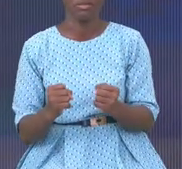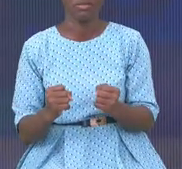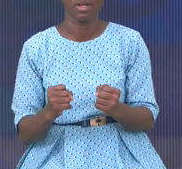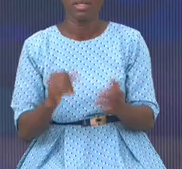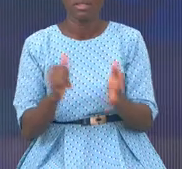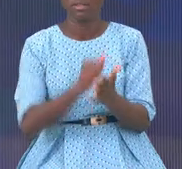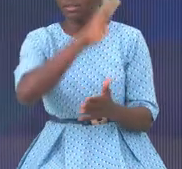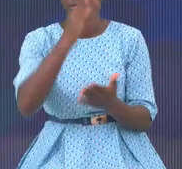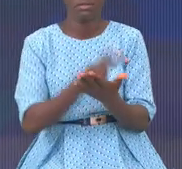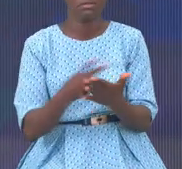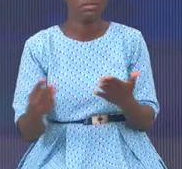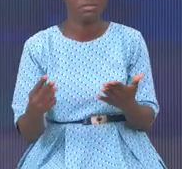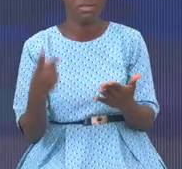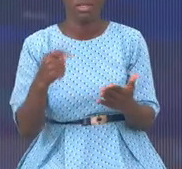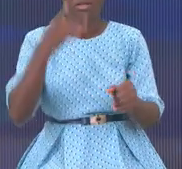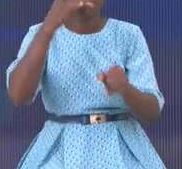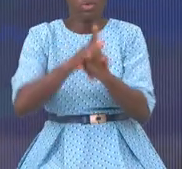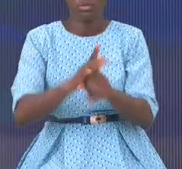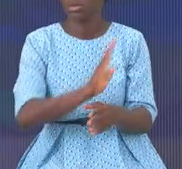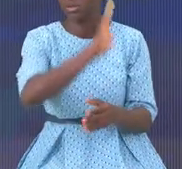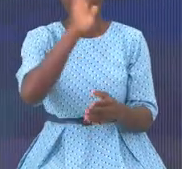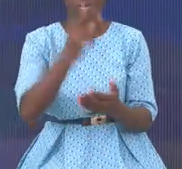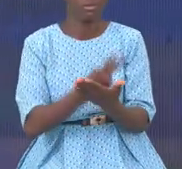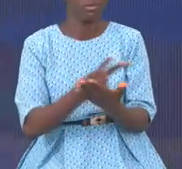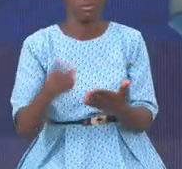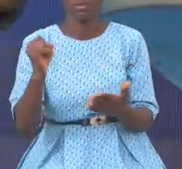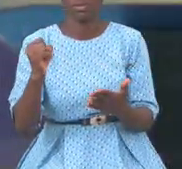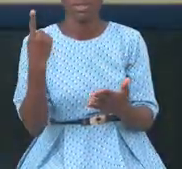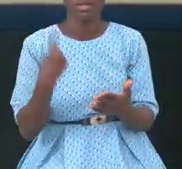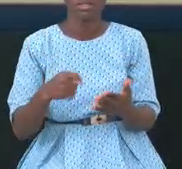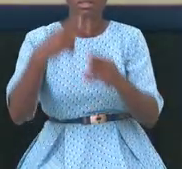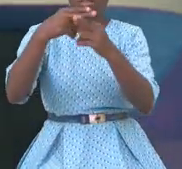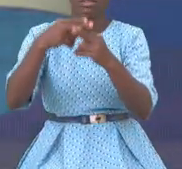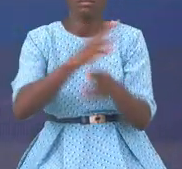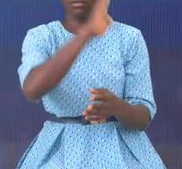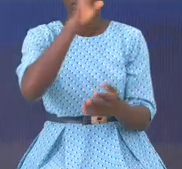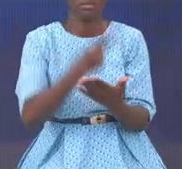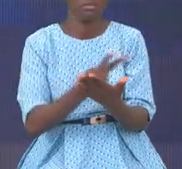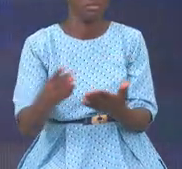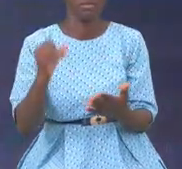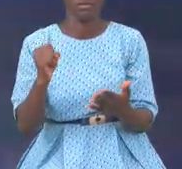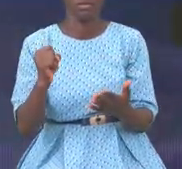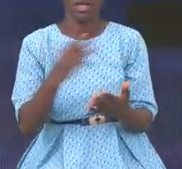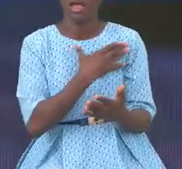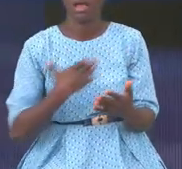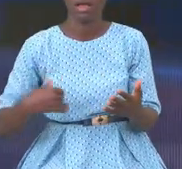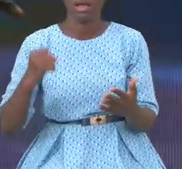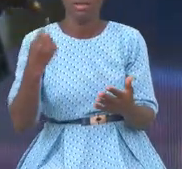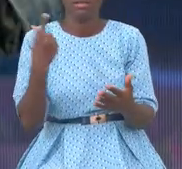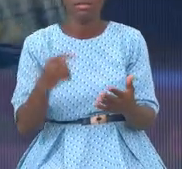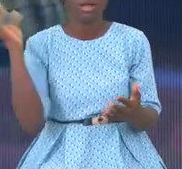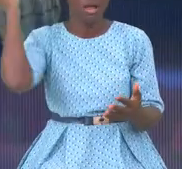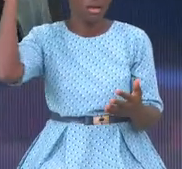never fails, the name never fails, and the grace of God available for